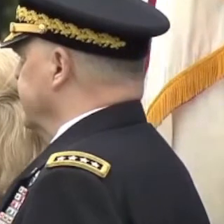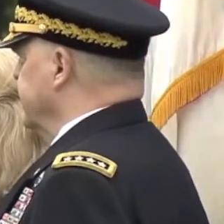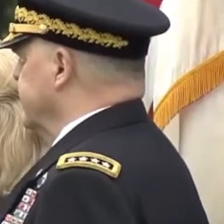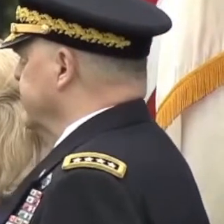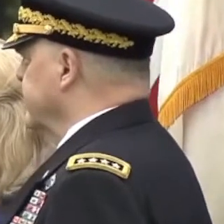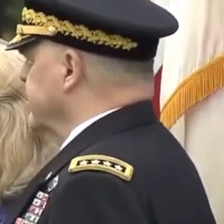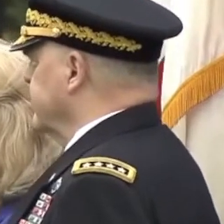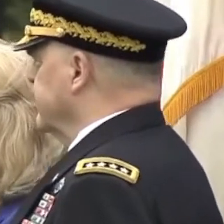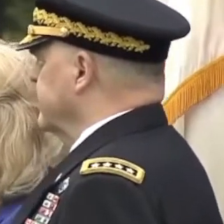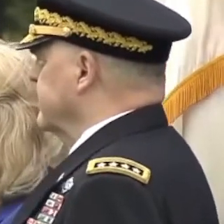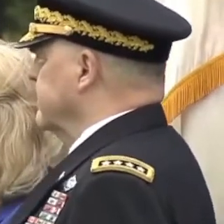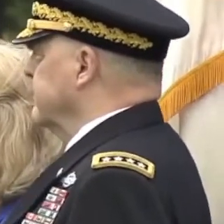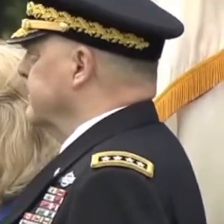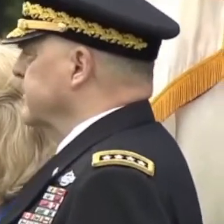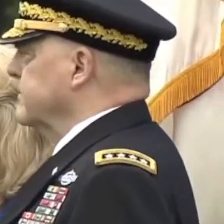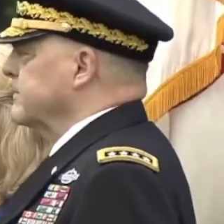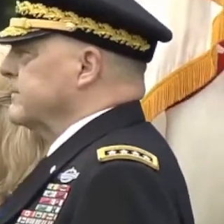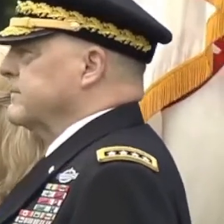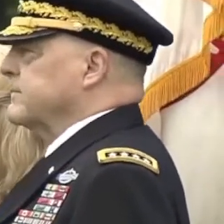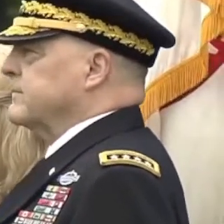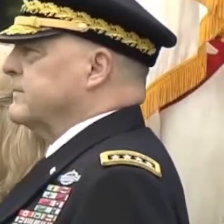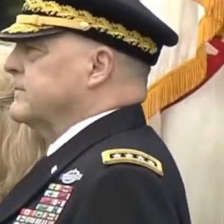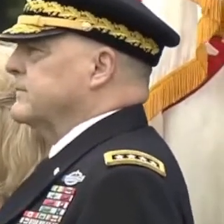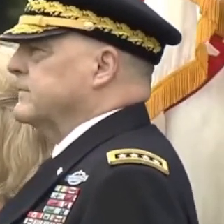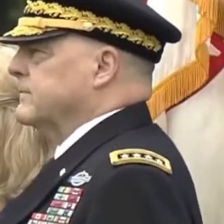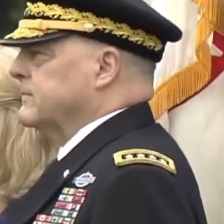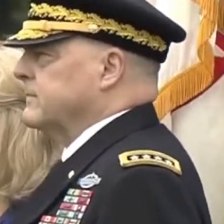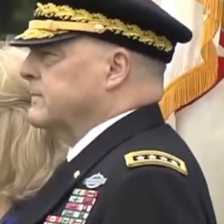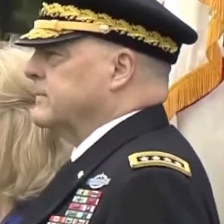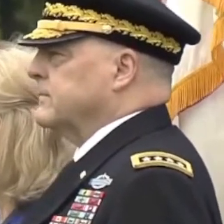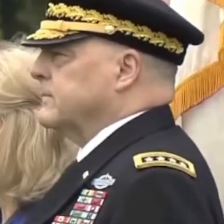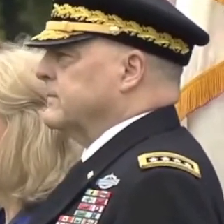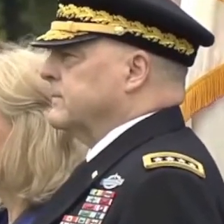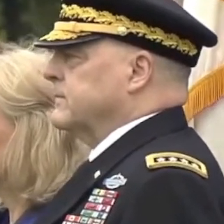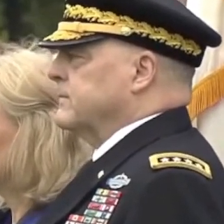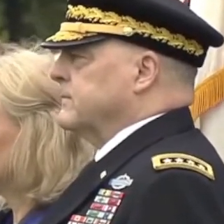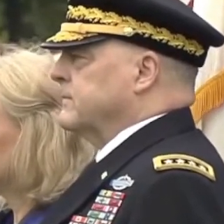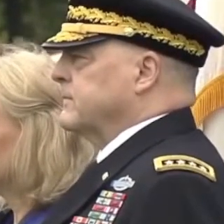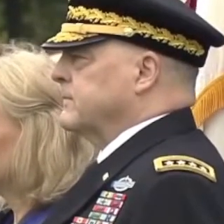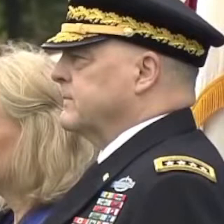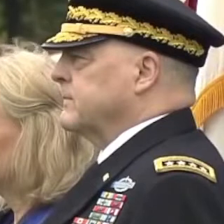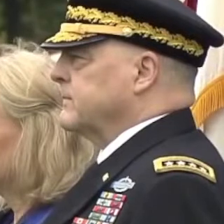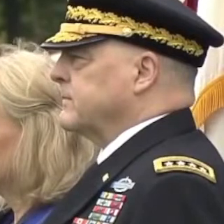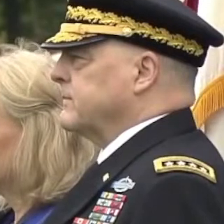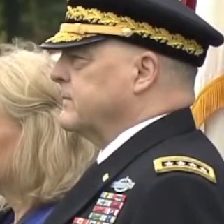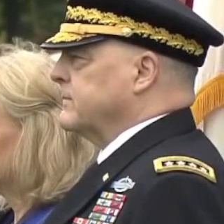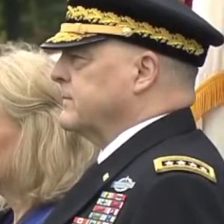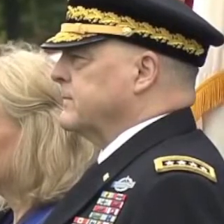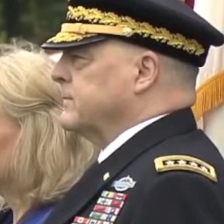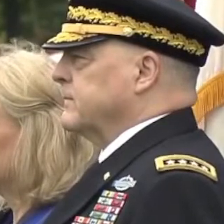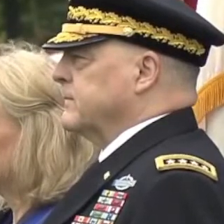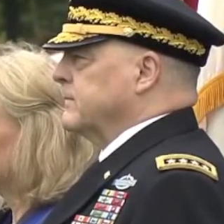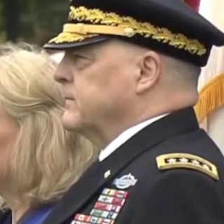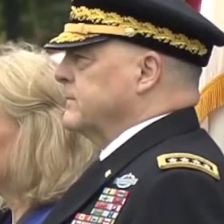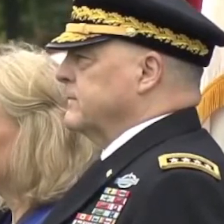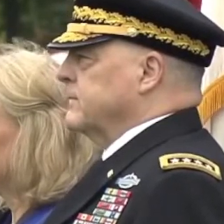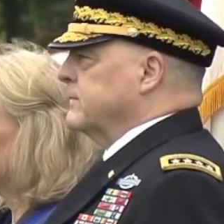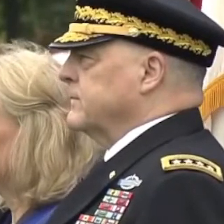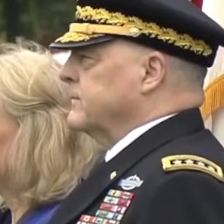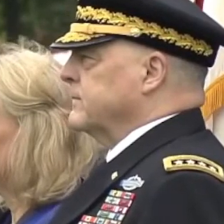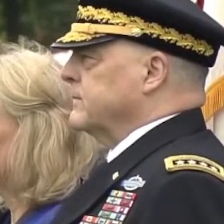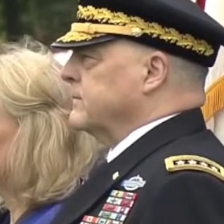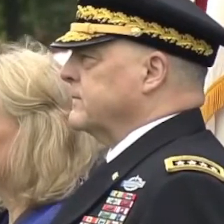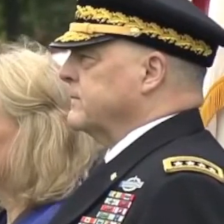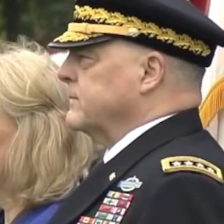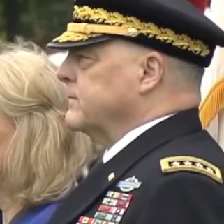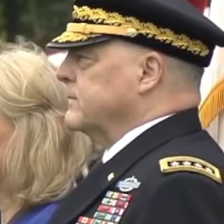gave freely of her time to many other worthy community causes that significantly benefited our military members. The distinctive